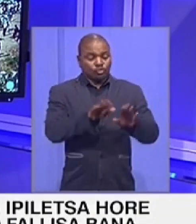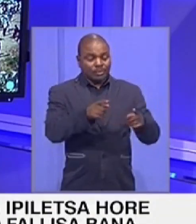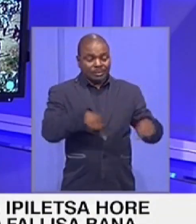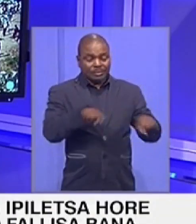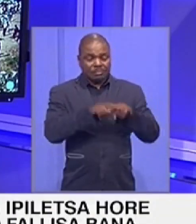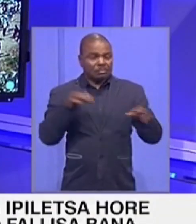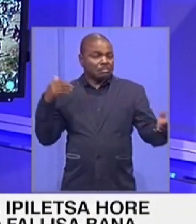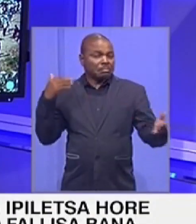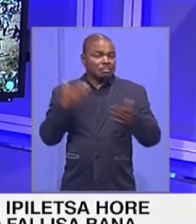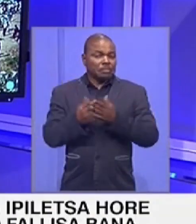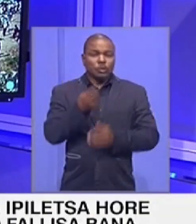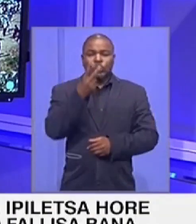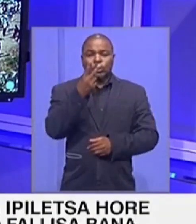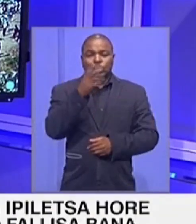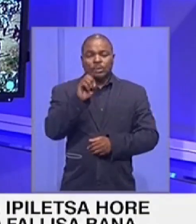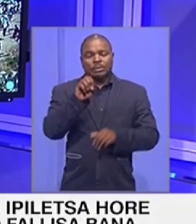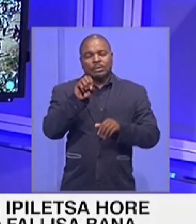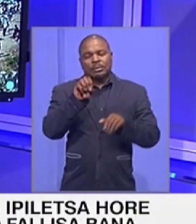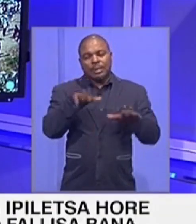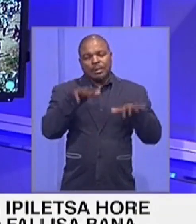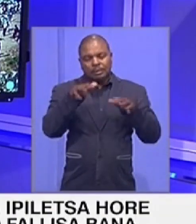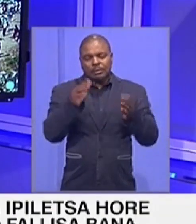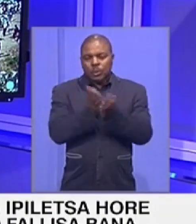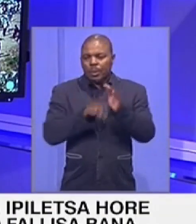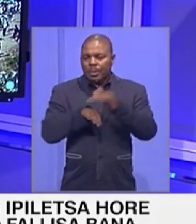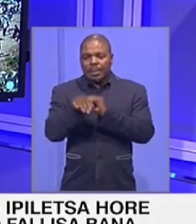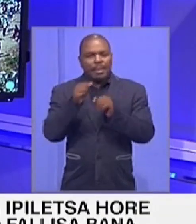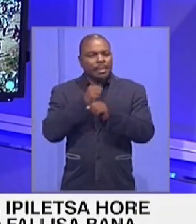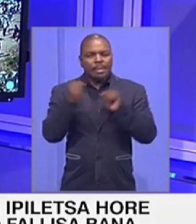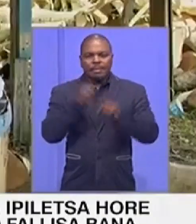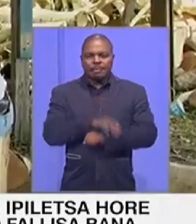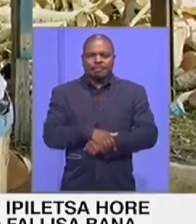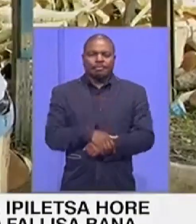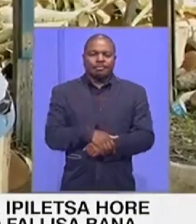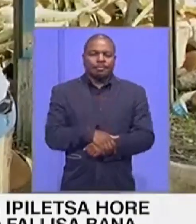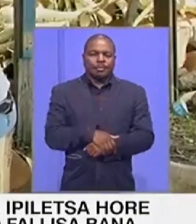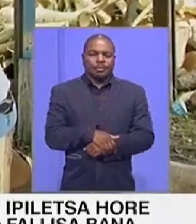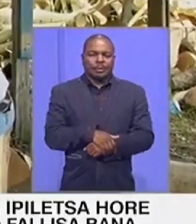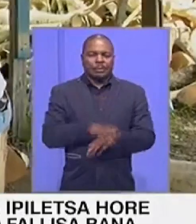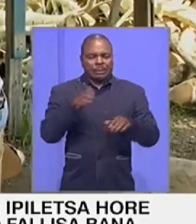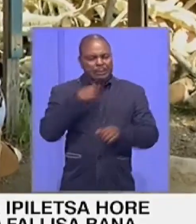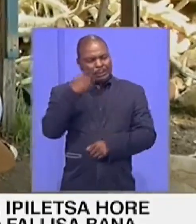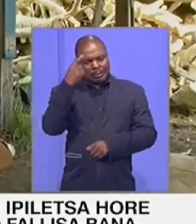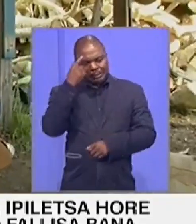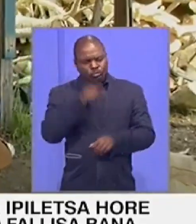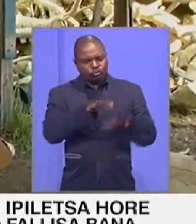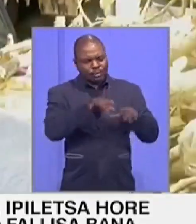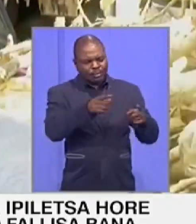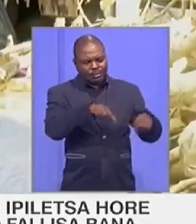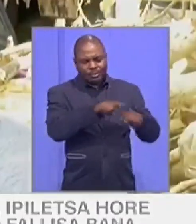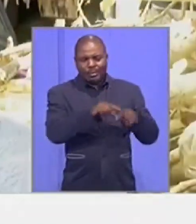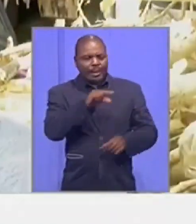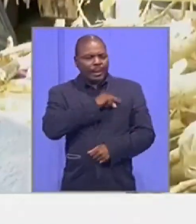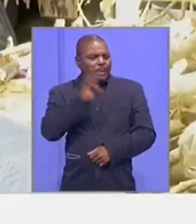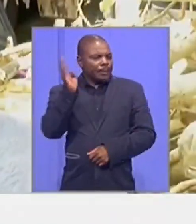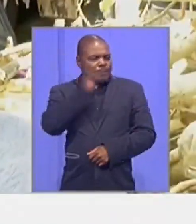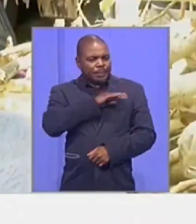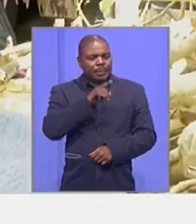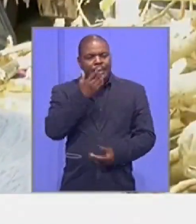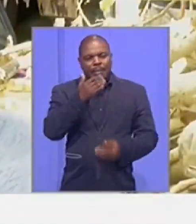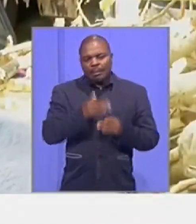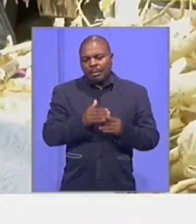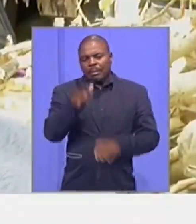isale ba sa kene sekolo ho tloa ka selemo sa 2019. Hona le tshabo ya hore bana ba sena molato ba ka nna ba tlallwa ke